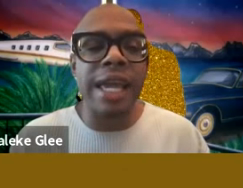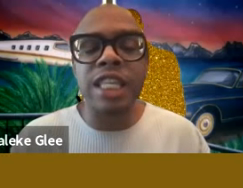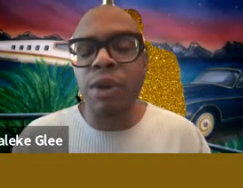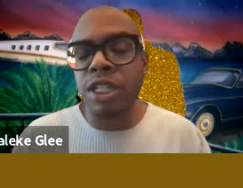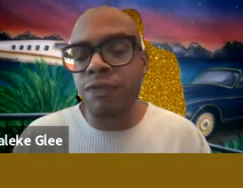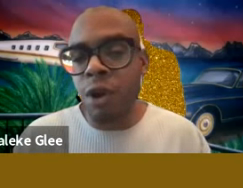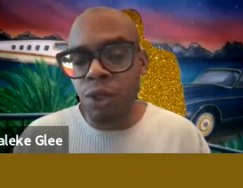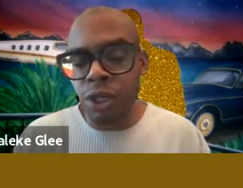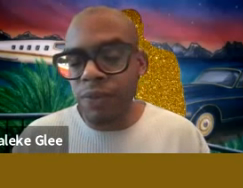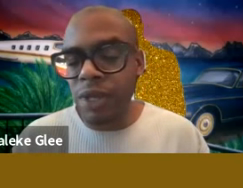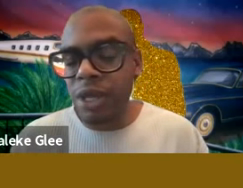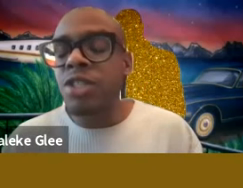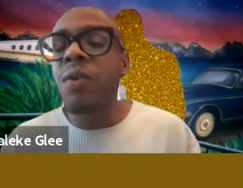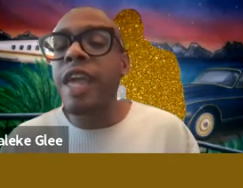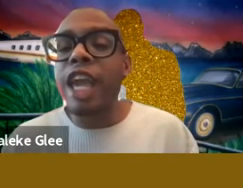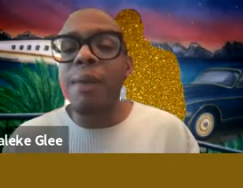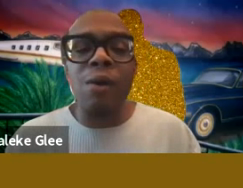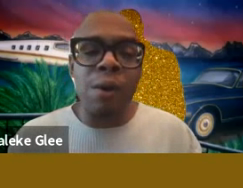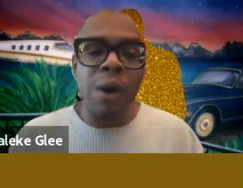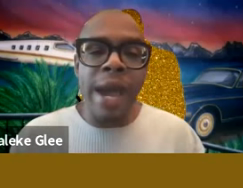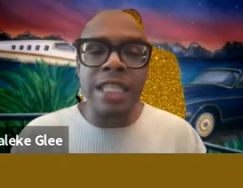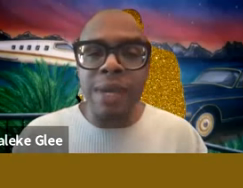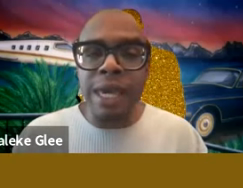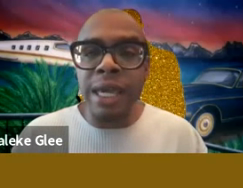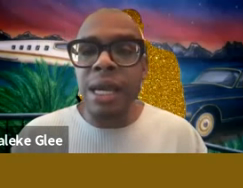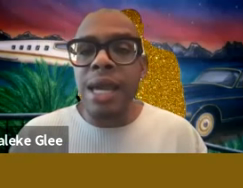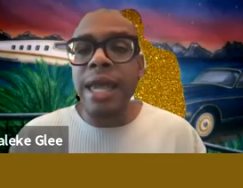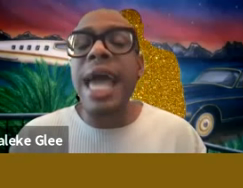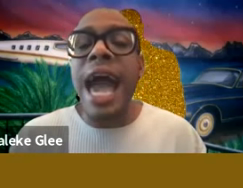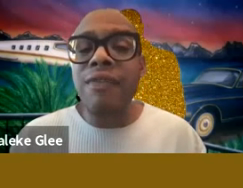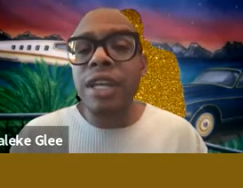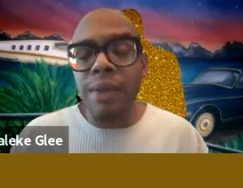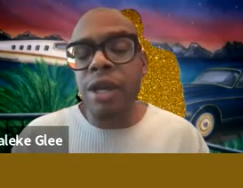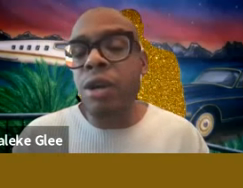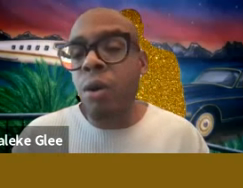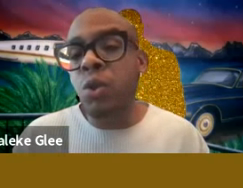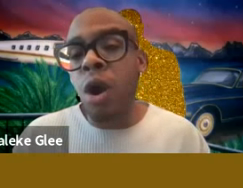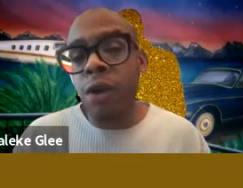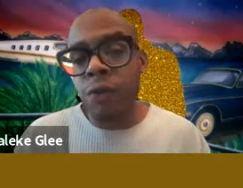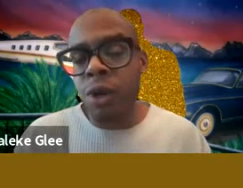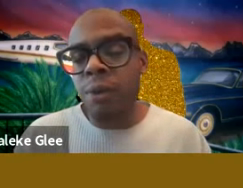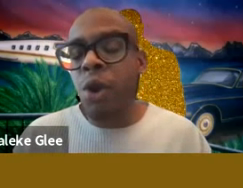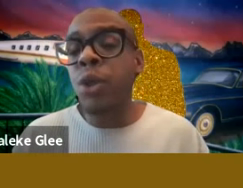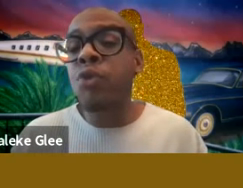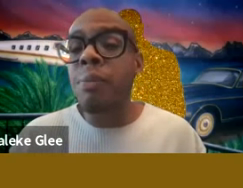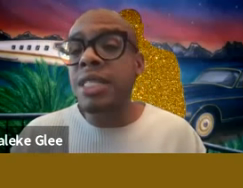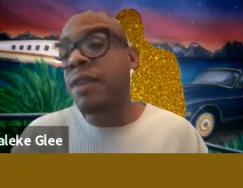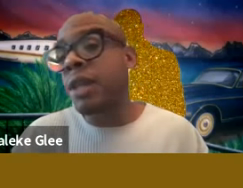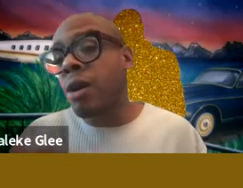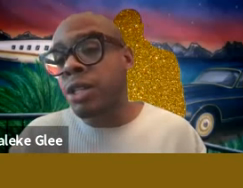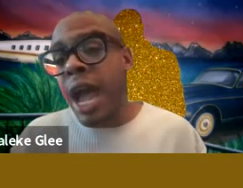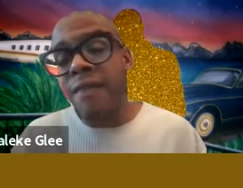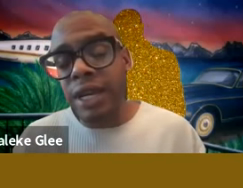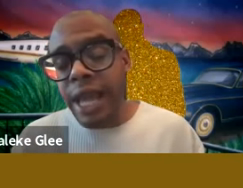of Black expressive culture. So we're thinking about go-go as being an African-American cultural art form with remnants